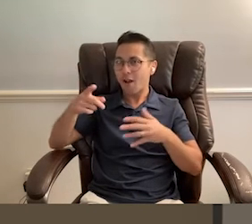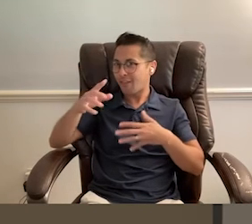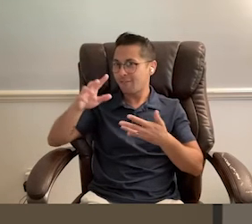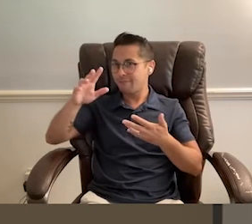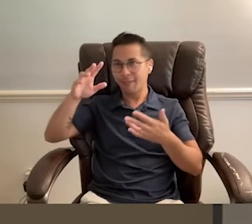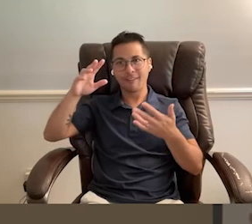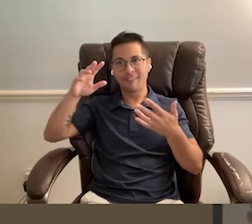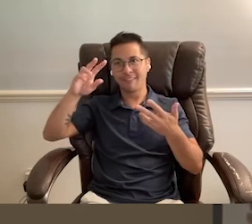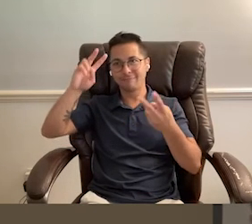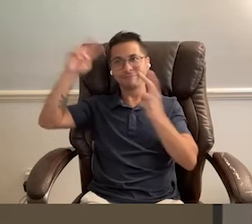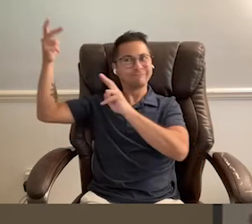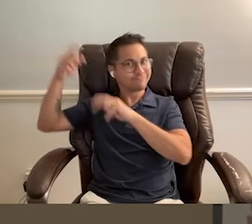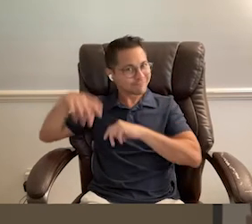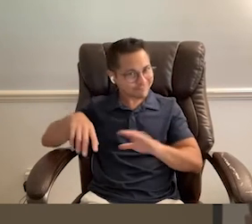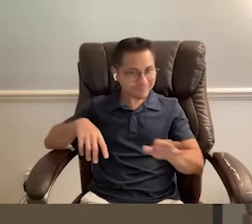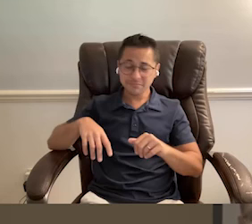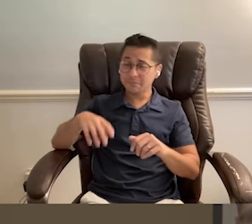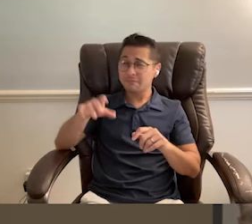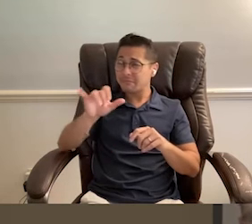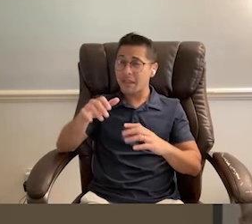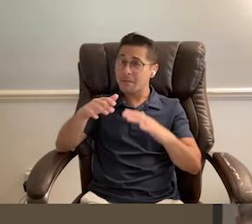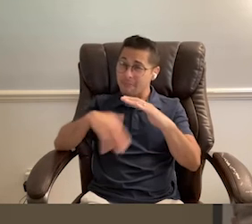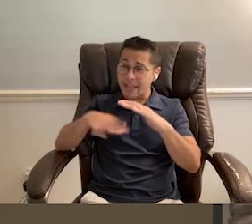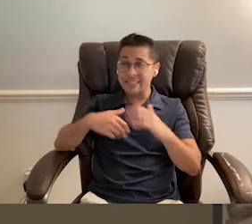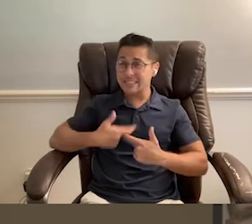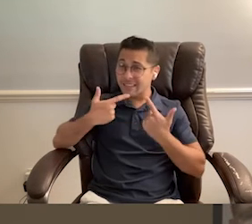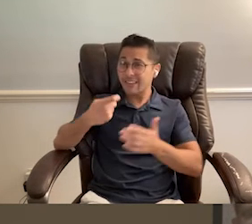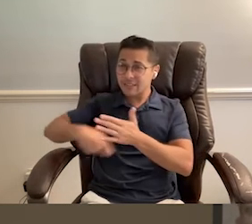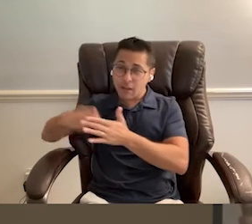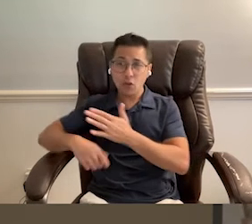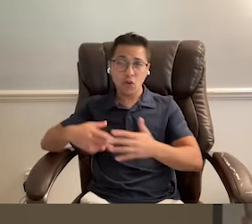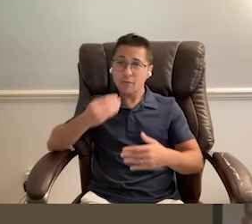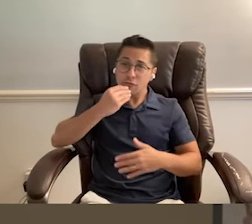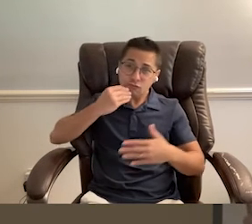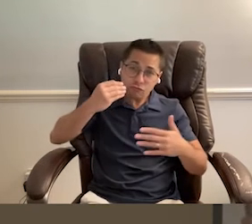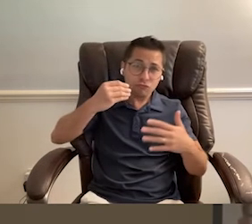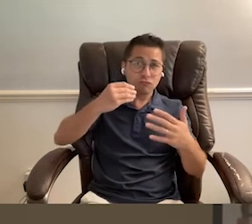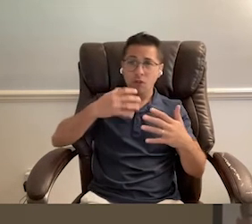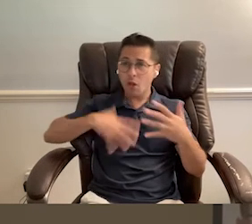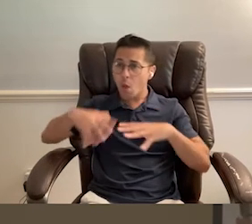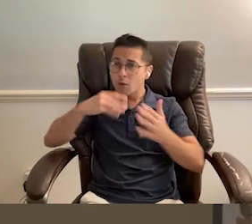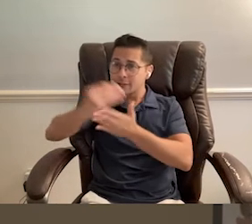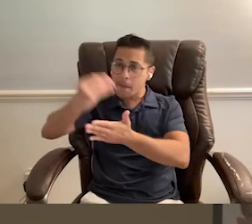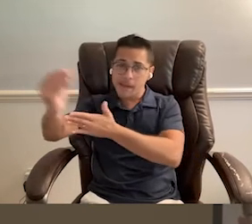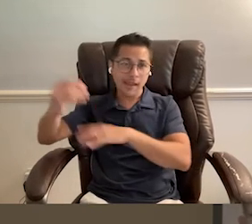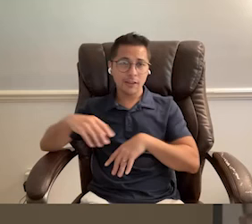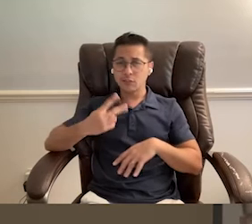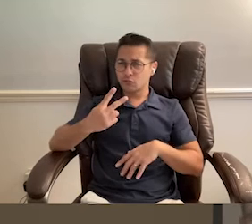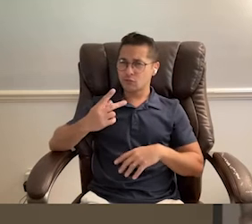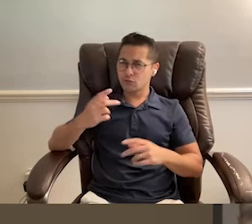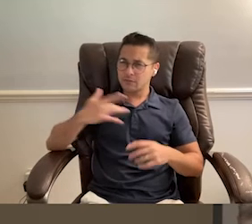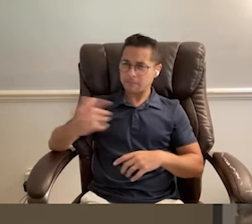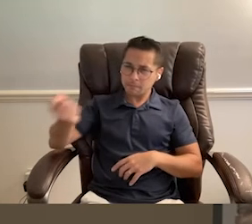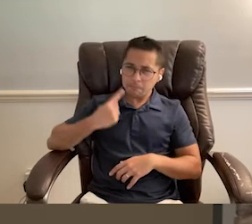But they even said basic living expenses, so groceries, clothes shopping. You know, our 2 questions are what happens to the funds when the